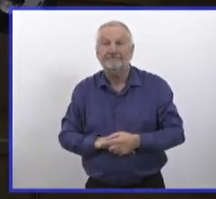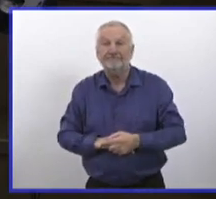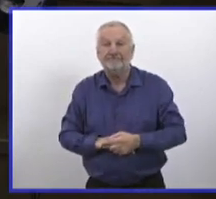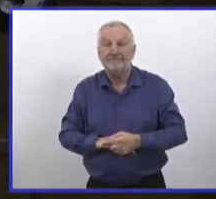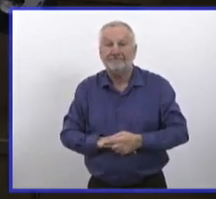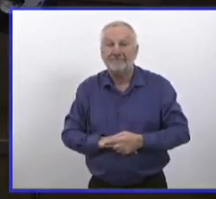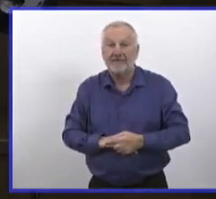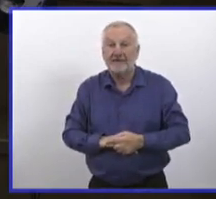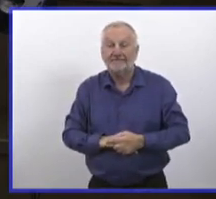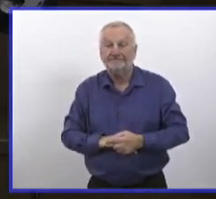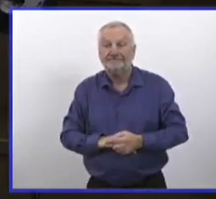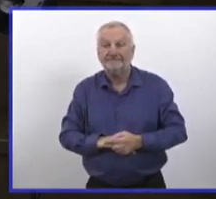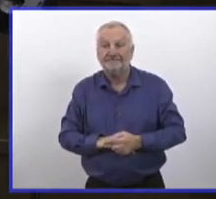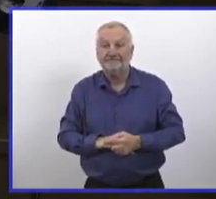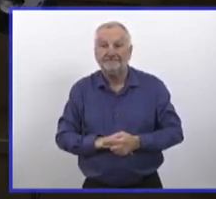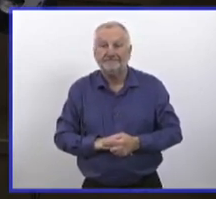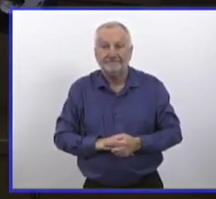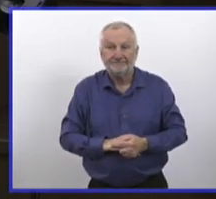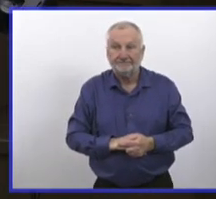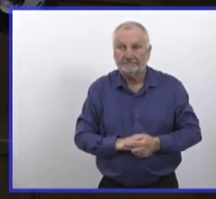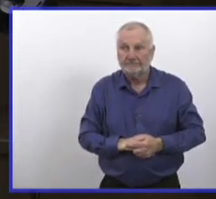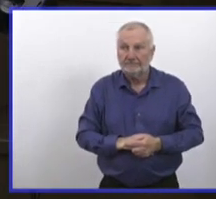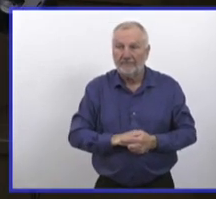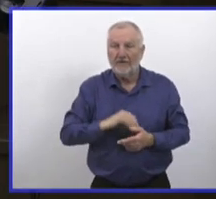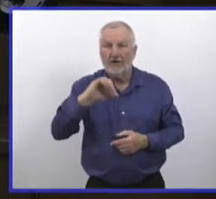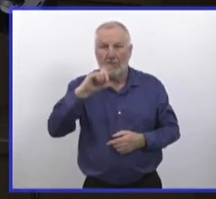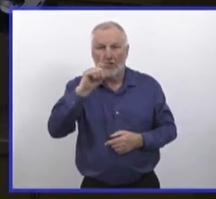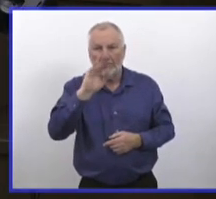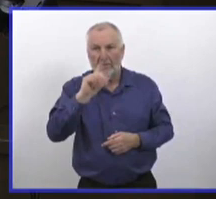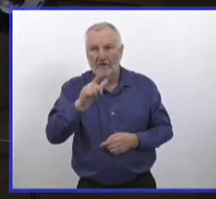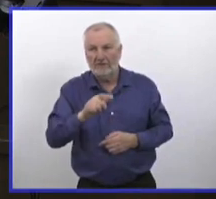From Global News, Brittany.